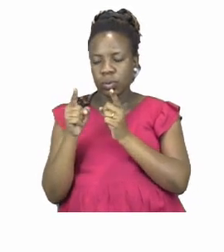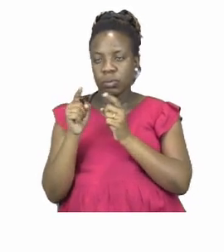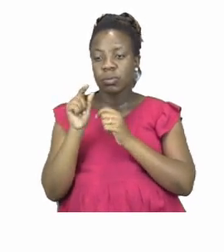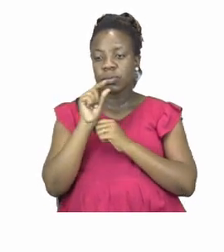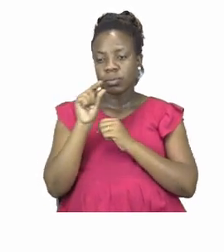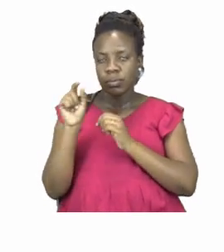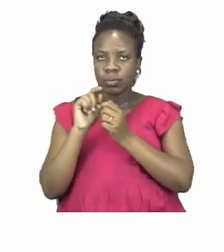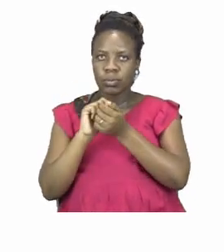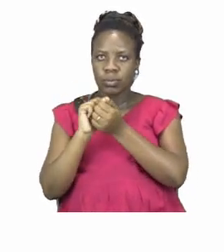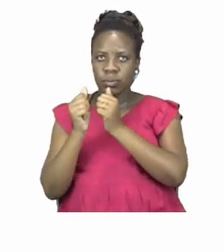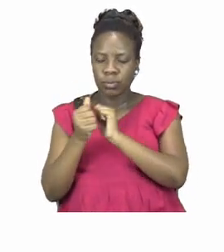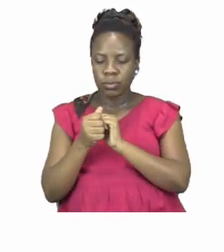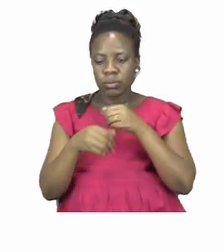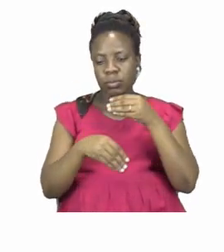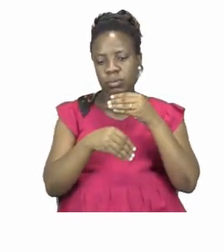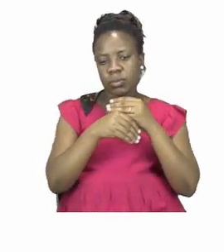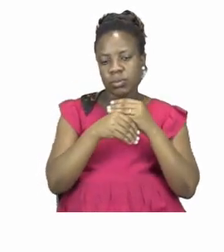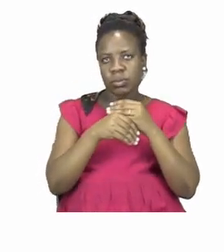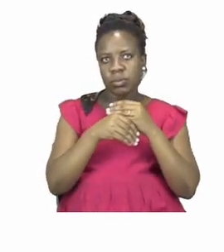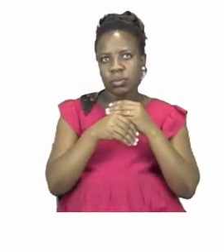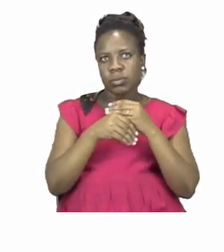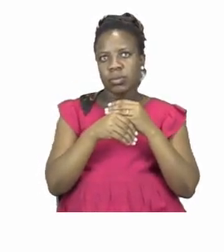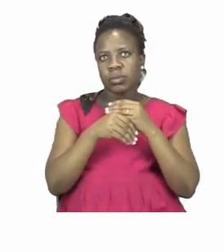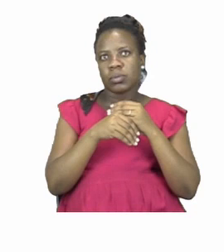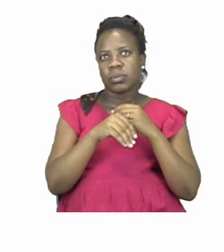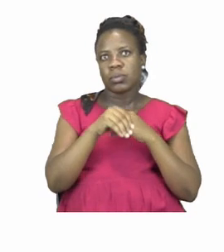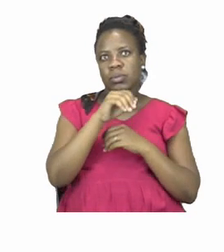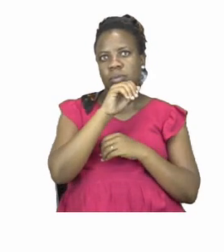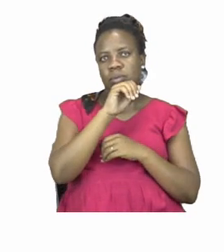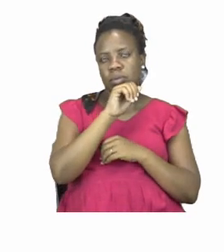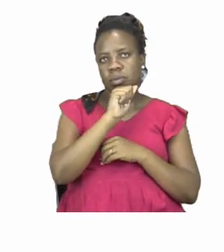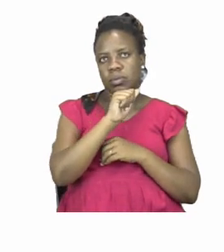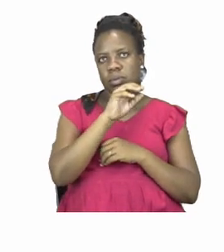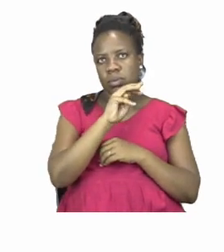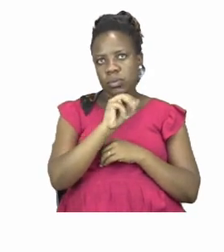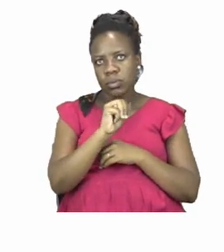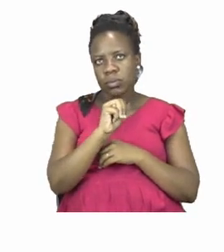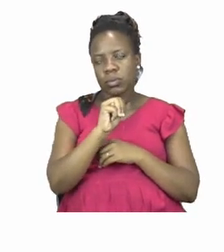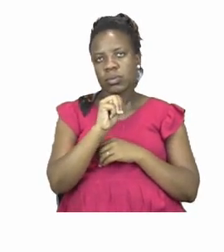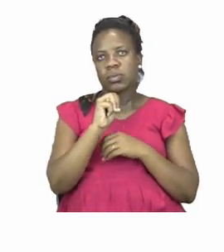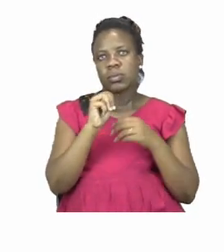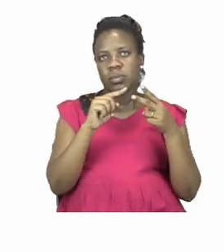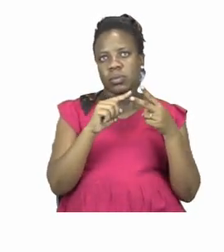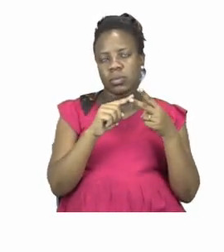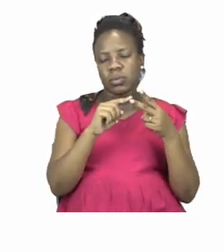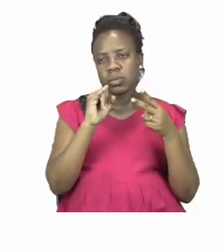adding am or ir or is before the